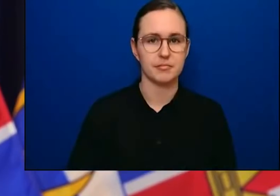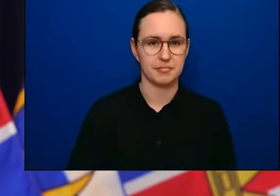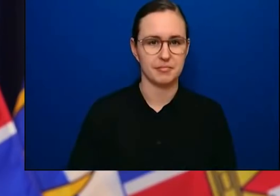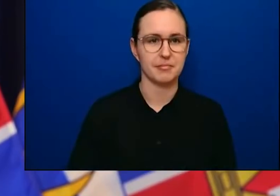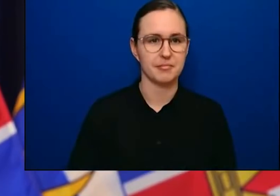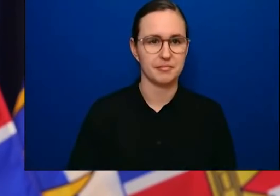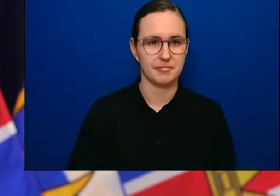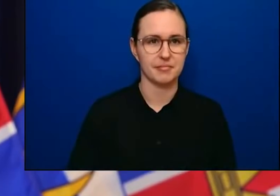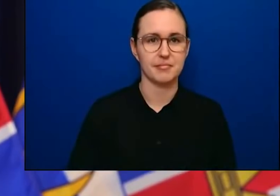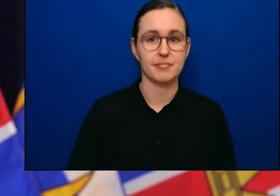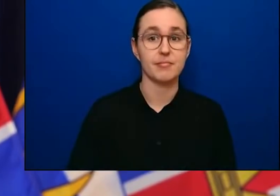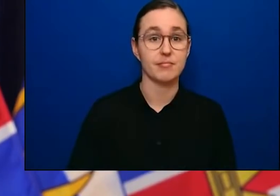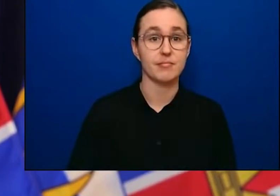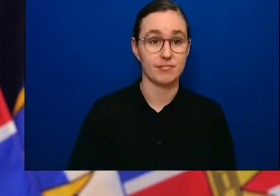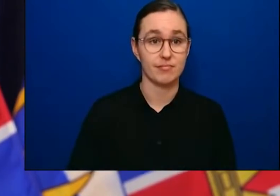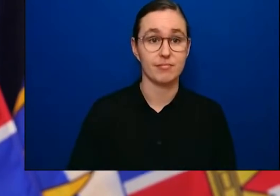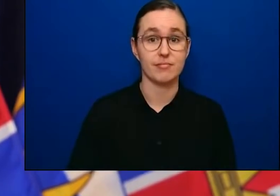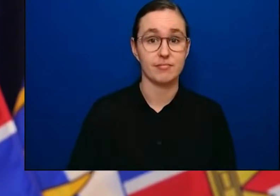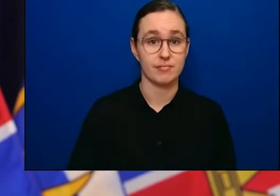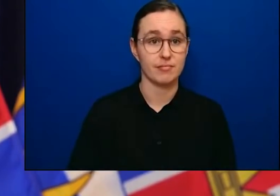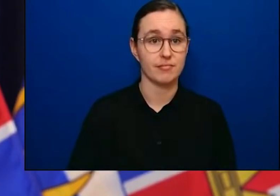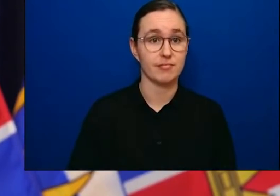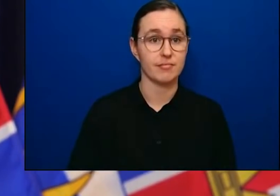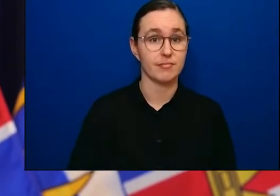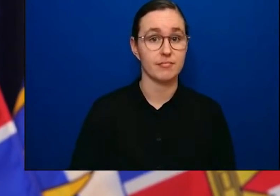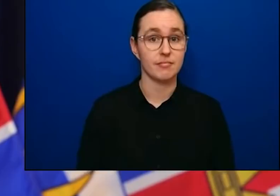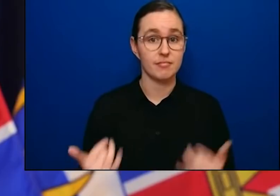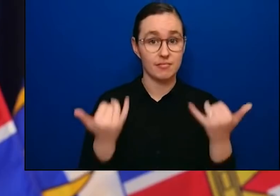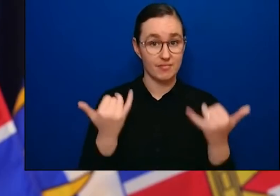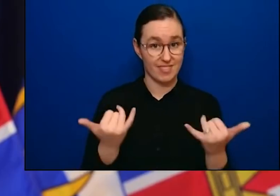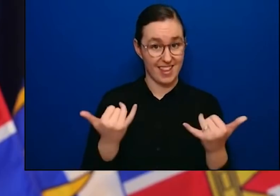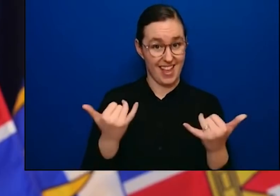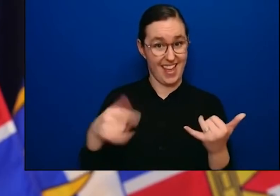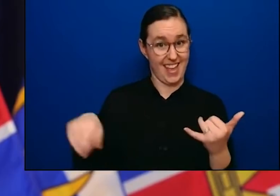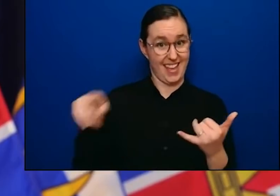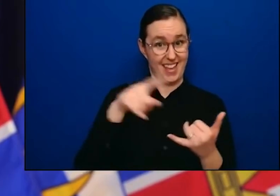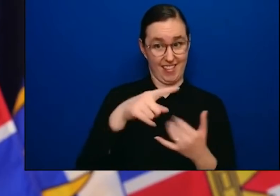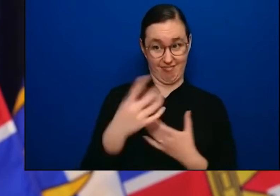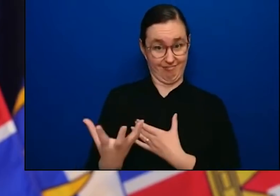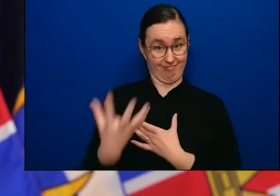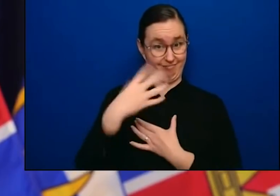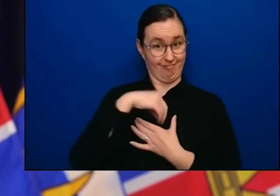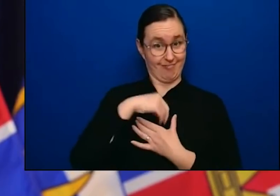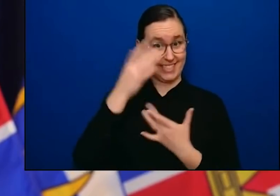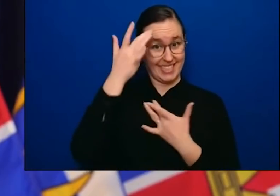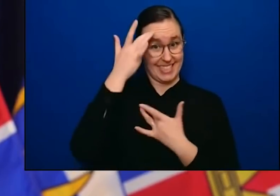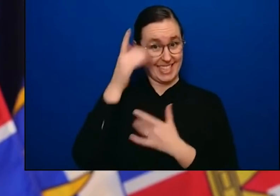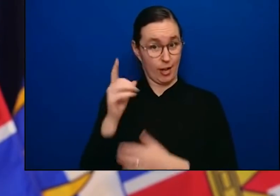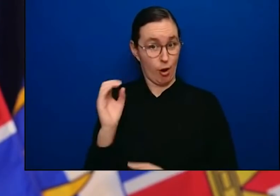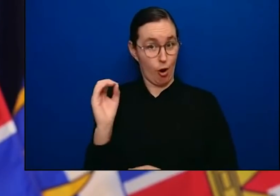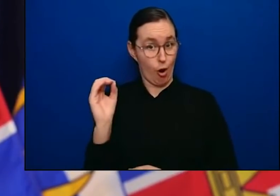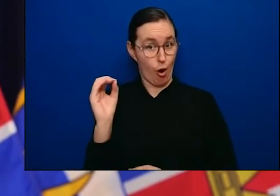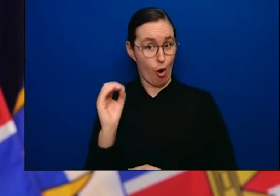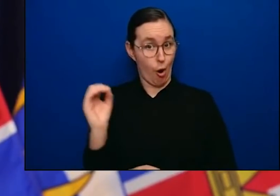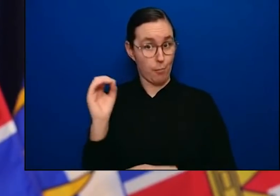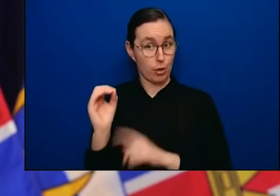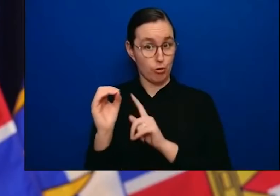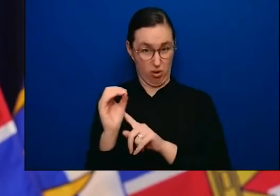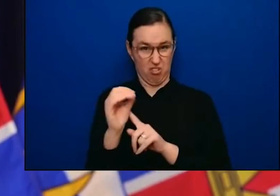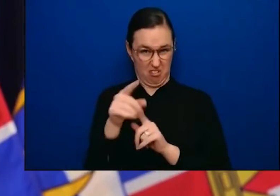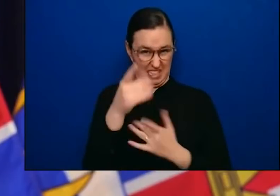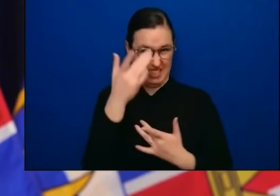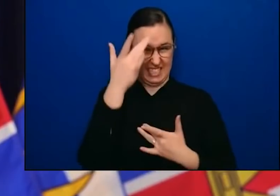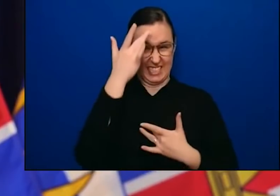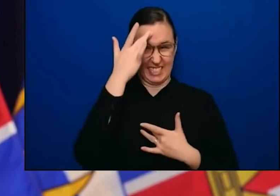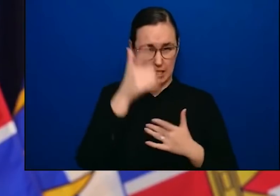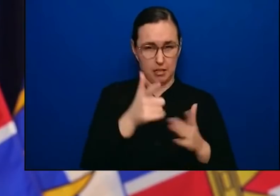we're hearing from people who are finding that at 2.5 months they're feeling like they're having long COVID, and their doctor thinks they are, but they can't get into the